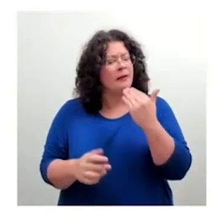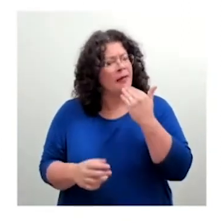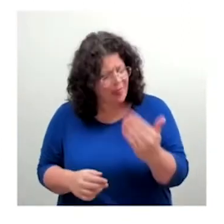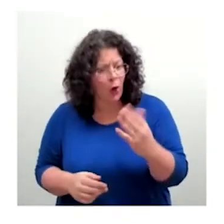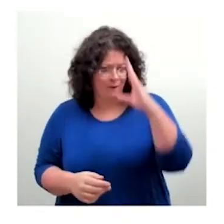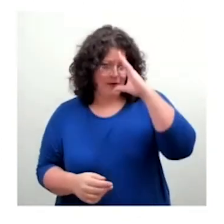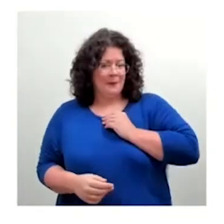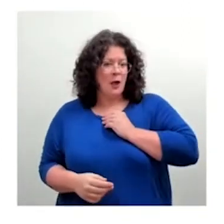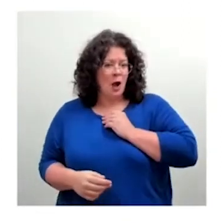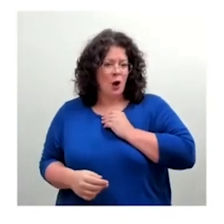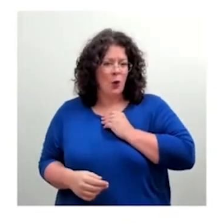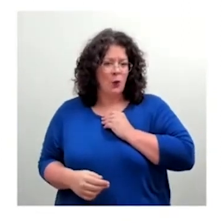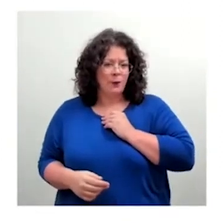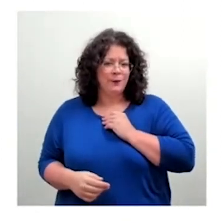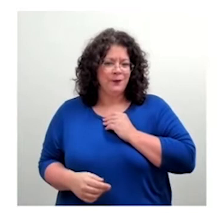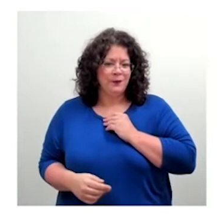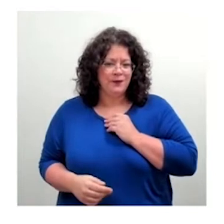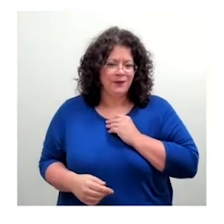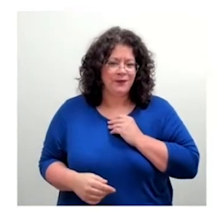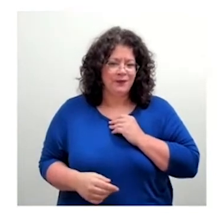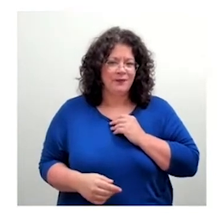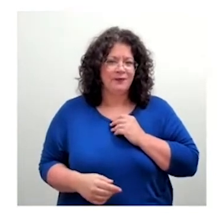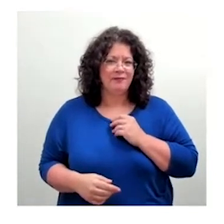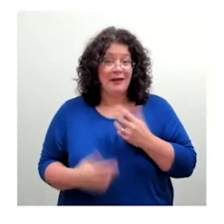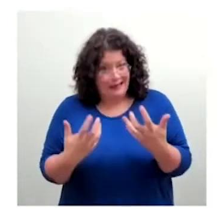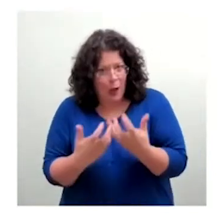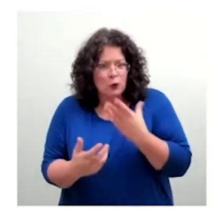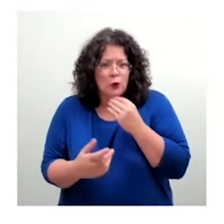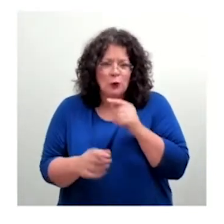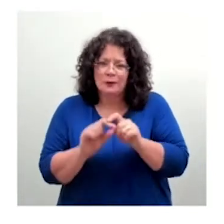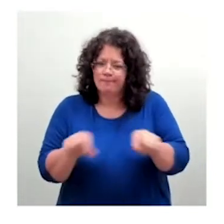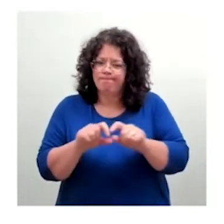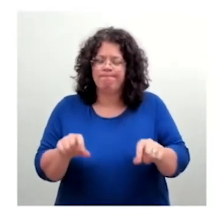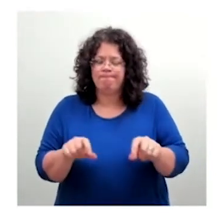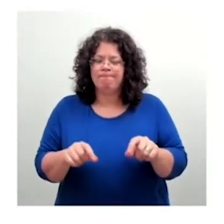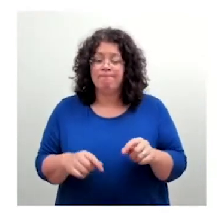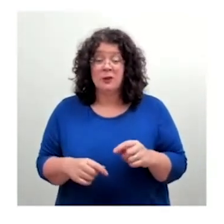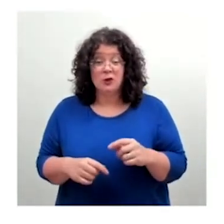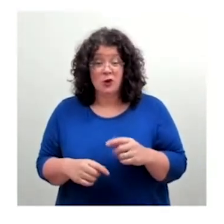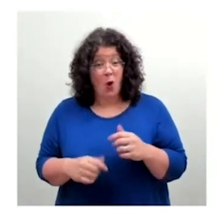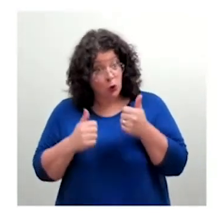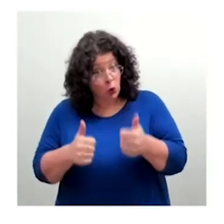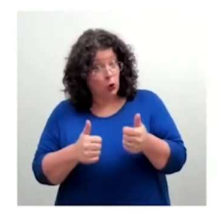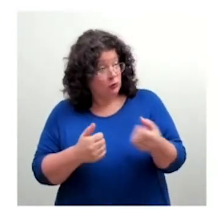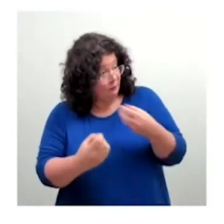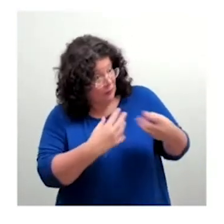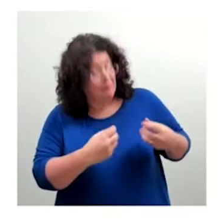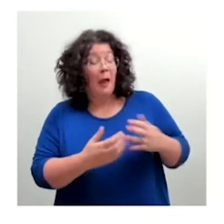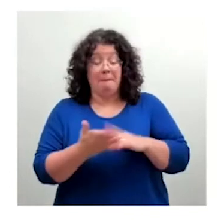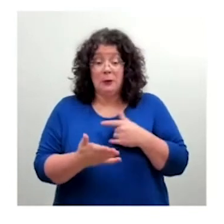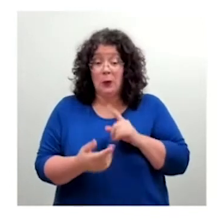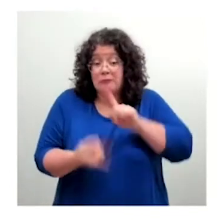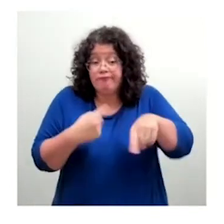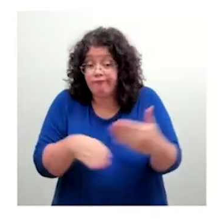do. And I think, for us as well, we're starting to develop around that